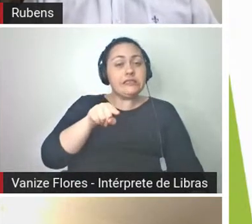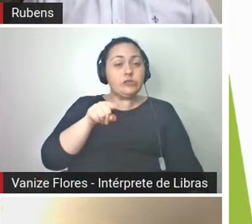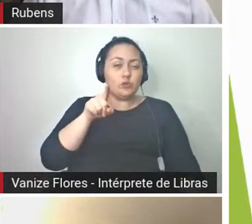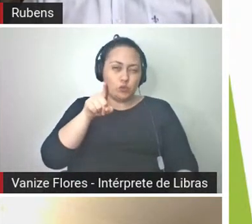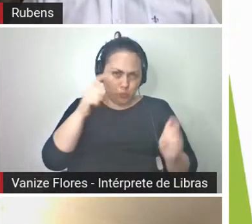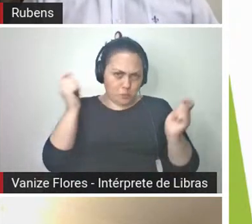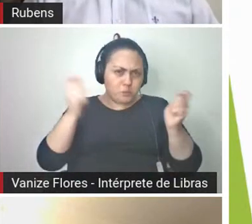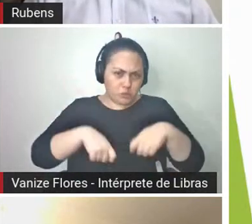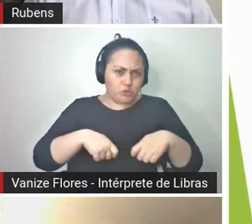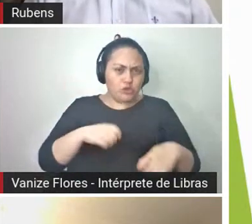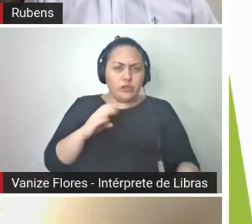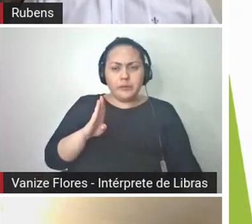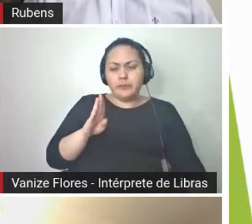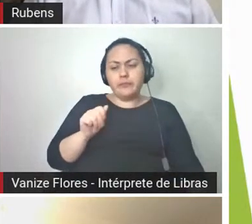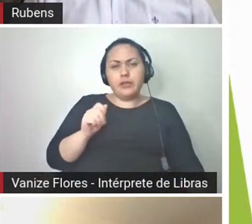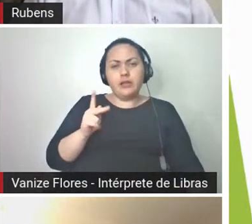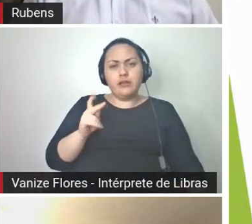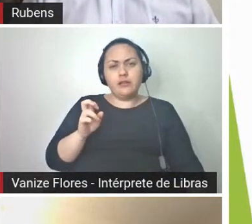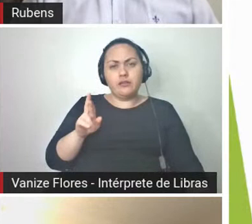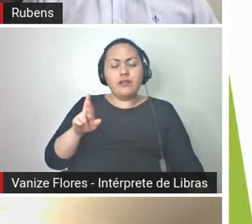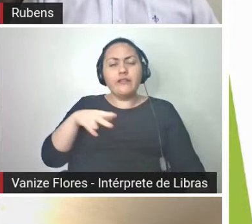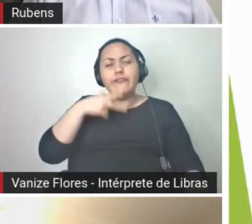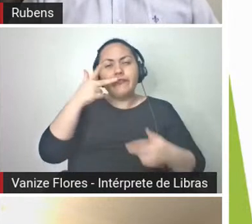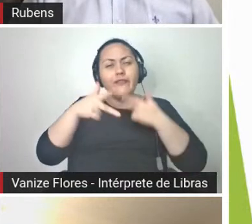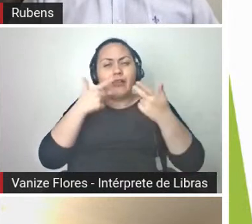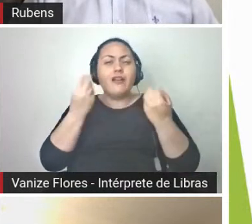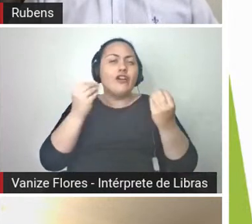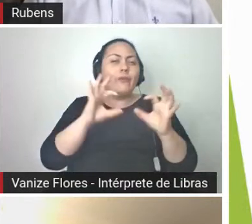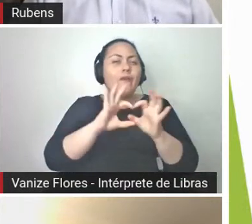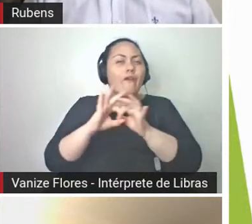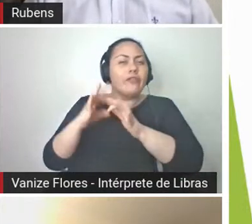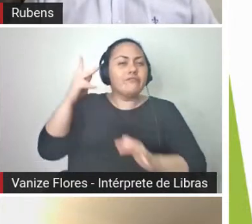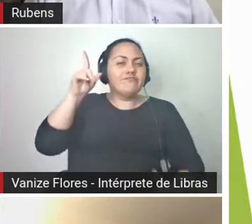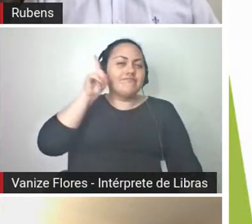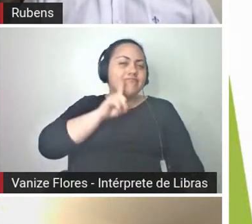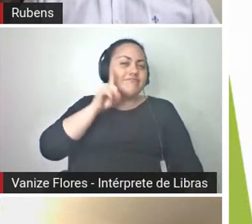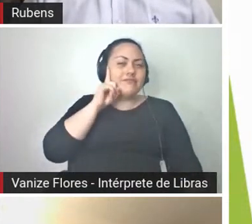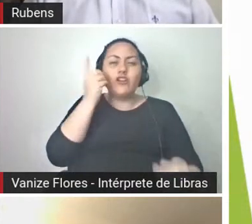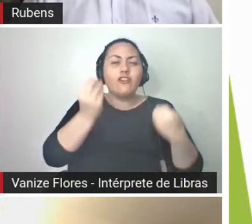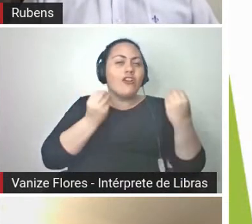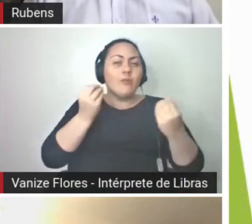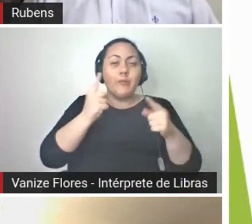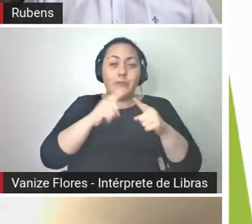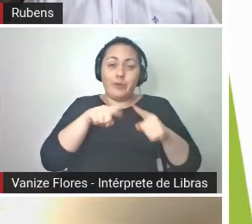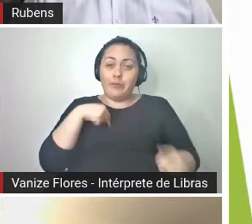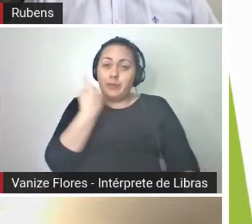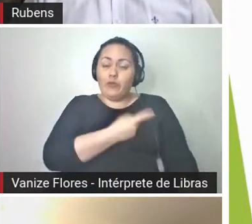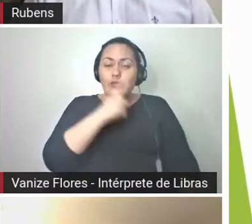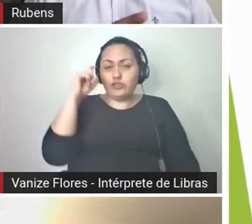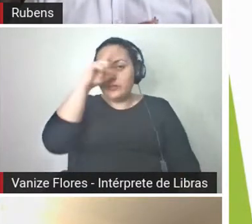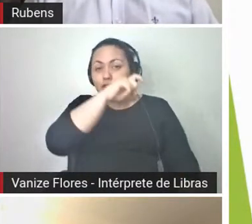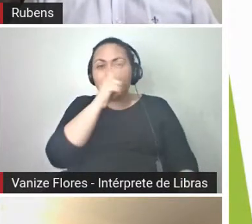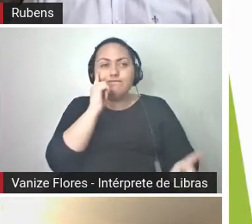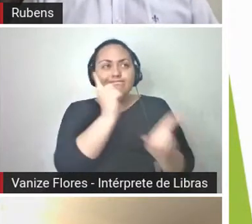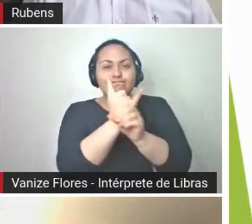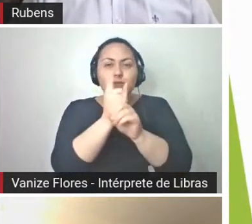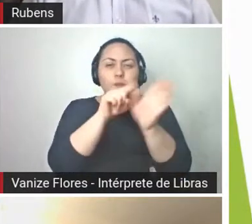um pouco da realidade dos Estados Unidos, porque a gente tem uma dificuldade em encontrar